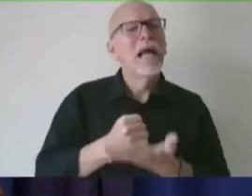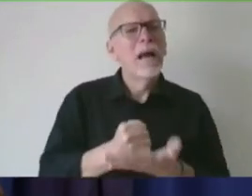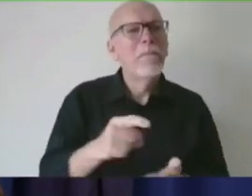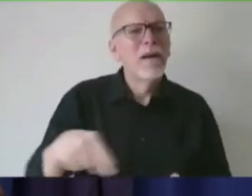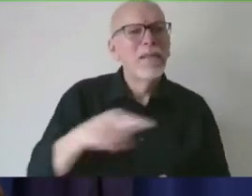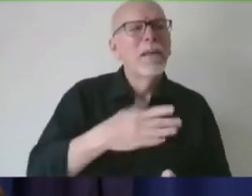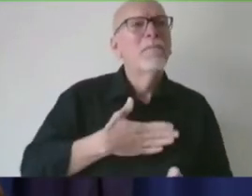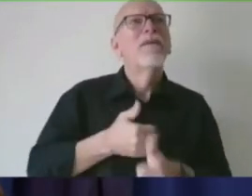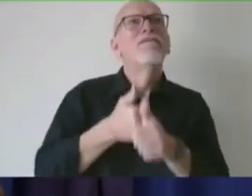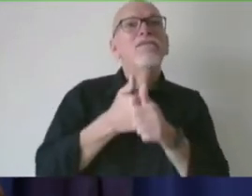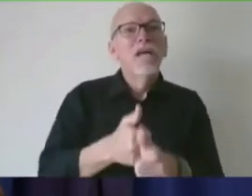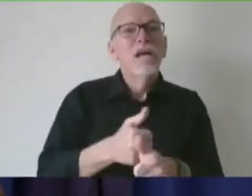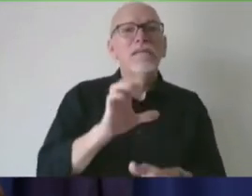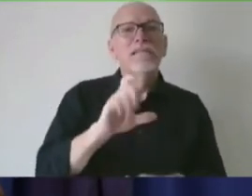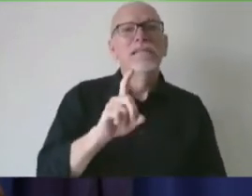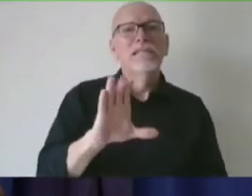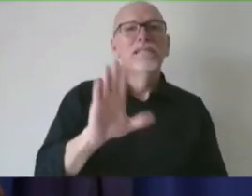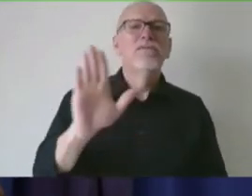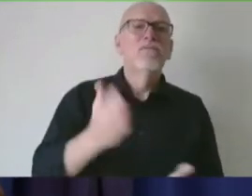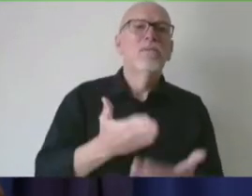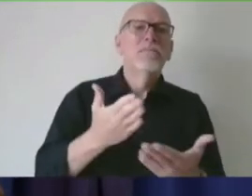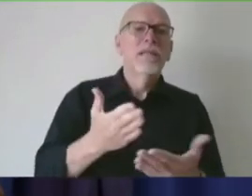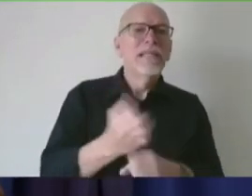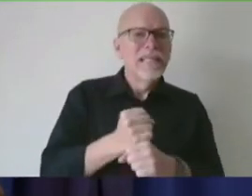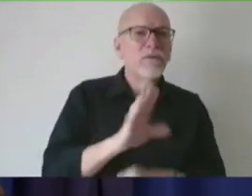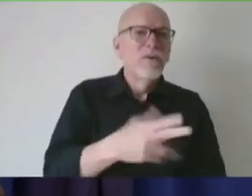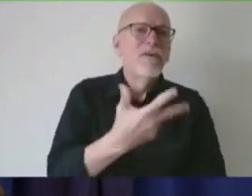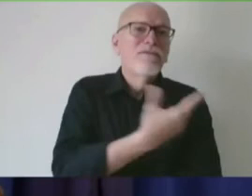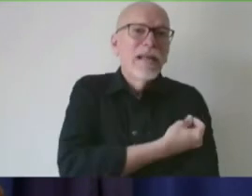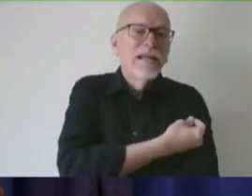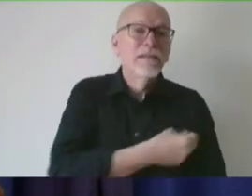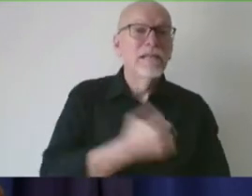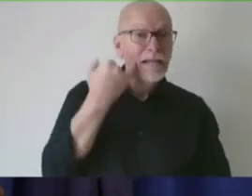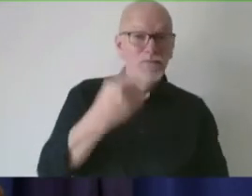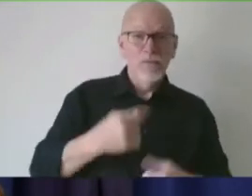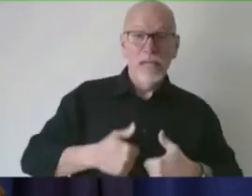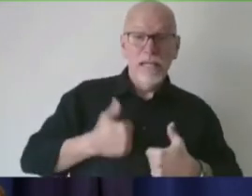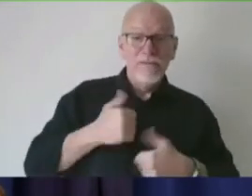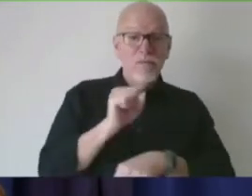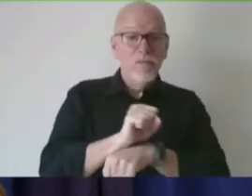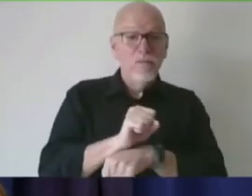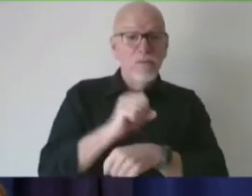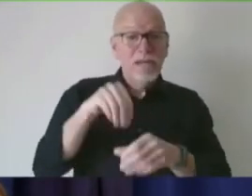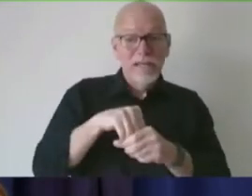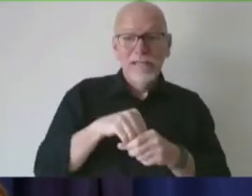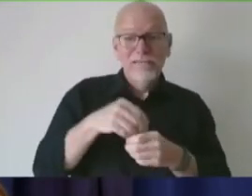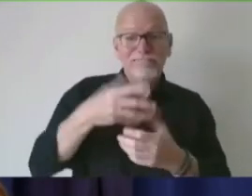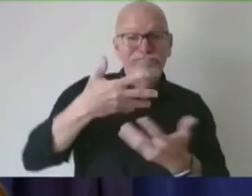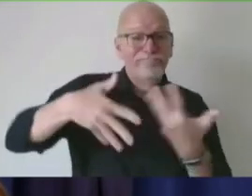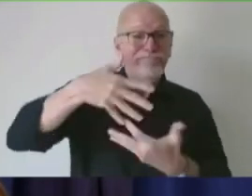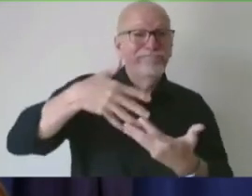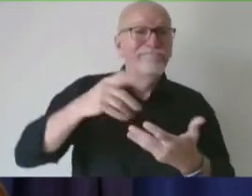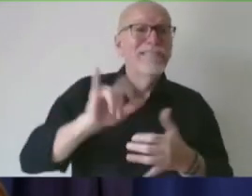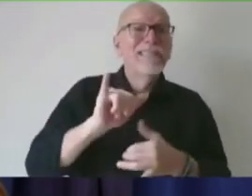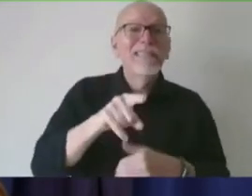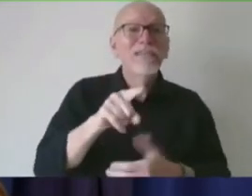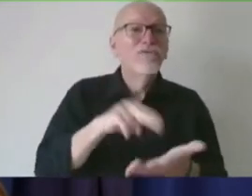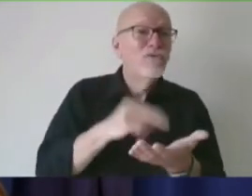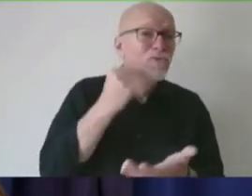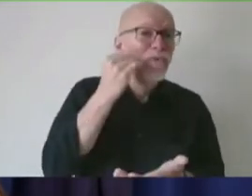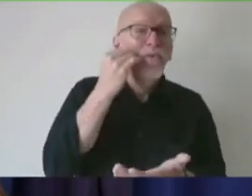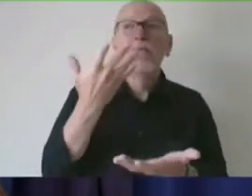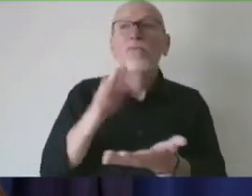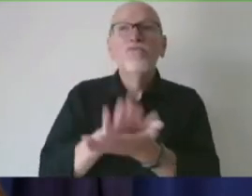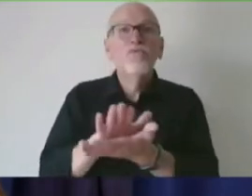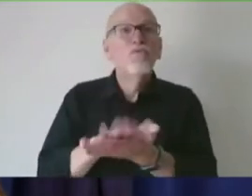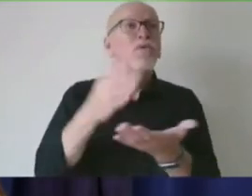the CDC's recommendations and get your vaccine, especially if you live or work in a congregate setting like a long-term care facility, a school,